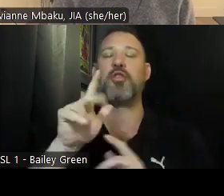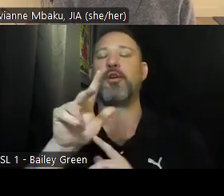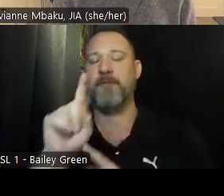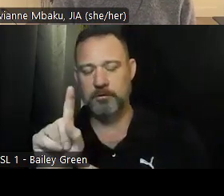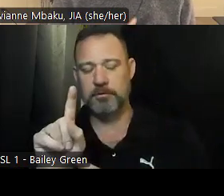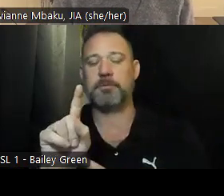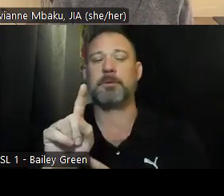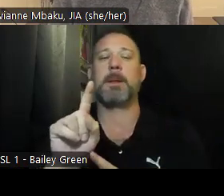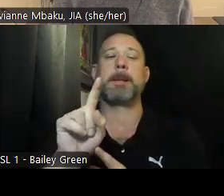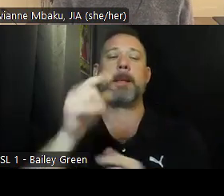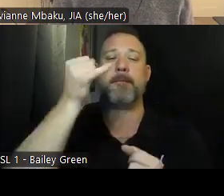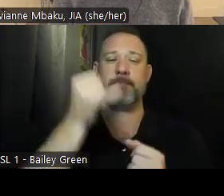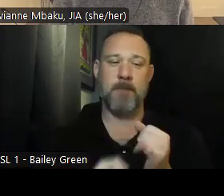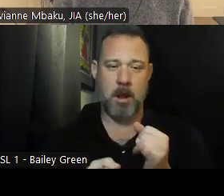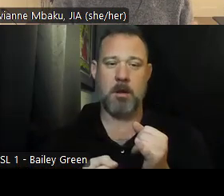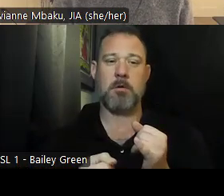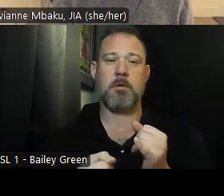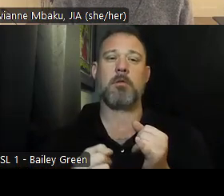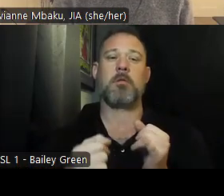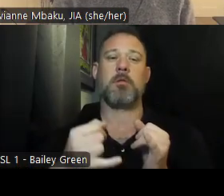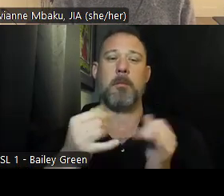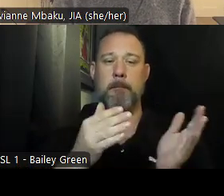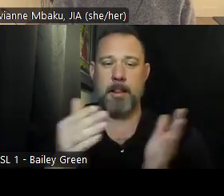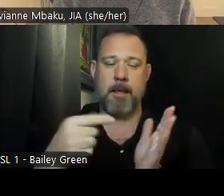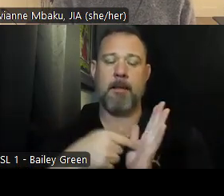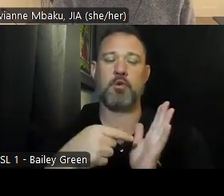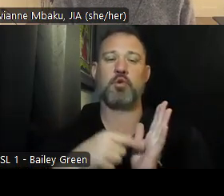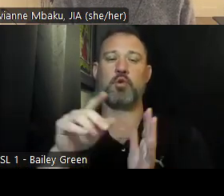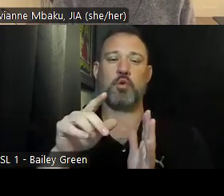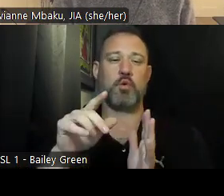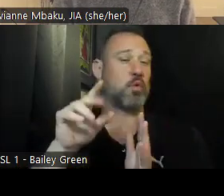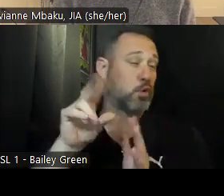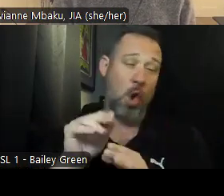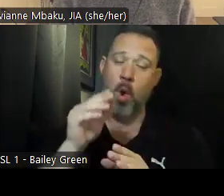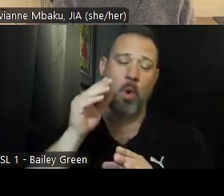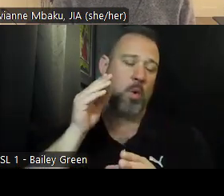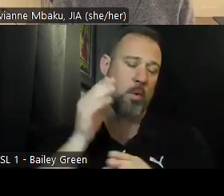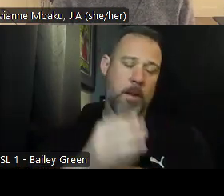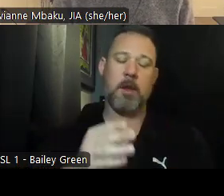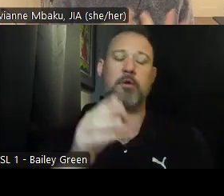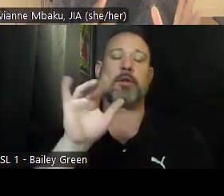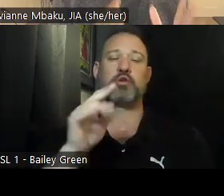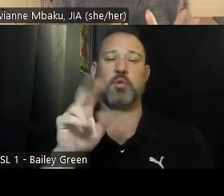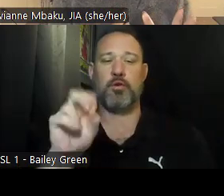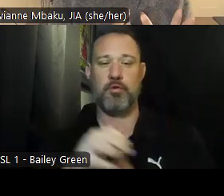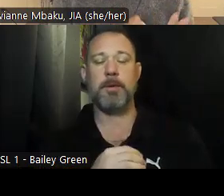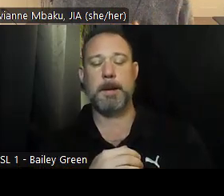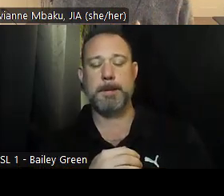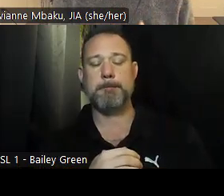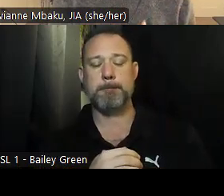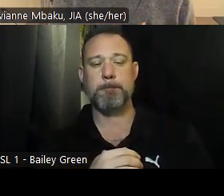31st. And the final plan is due no later than June 30th. So the